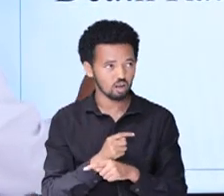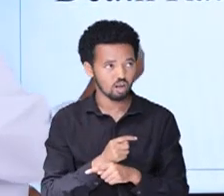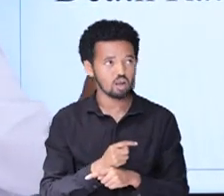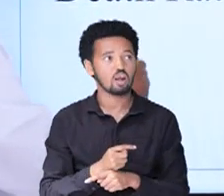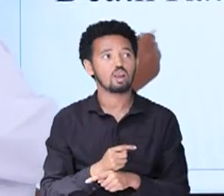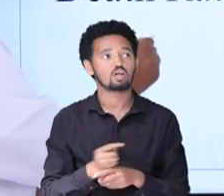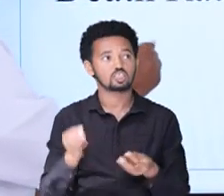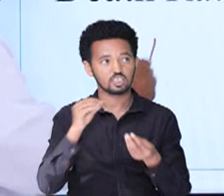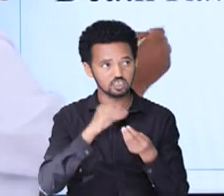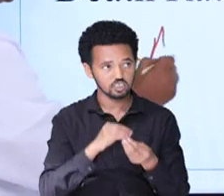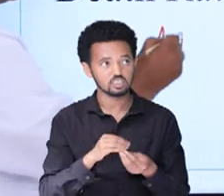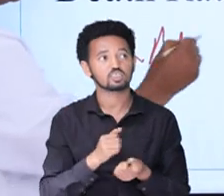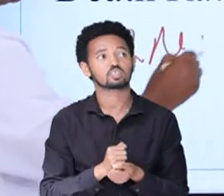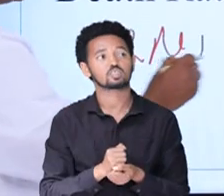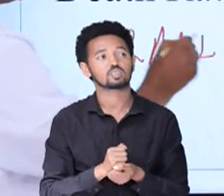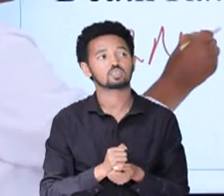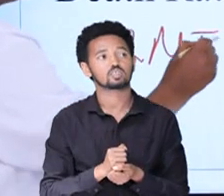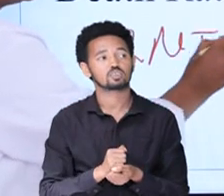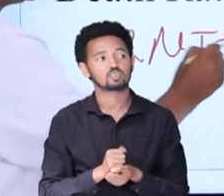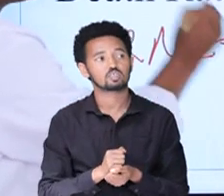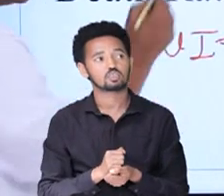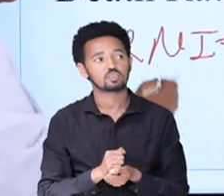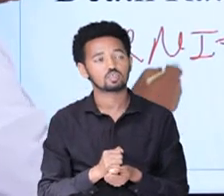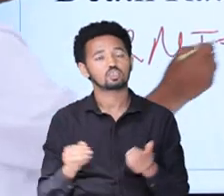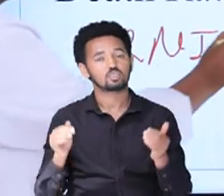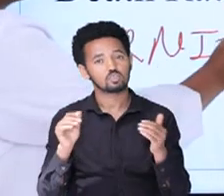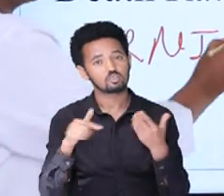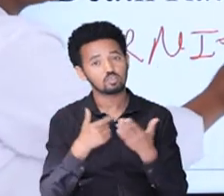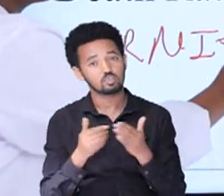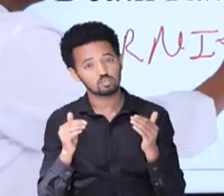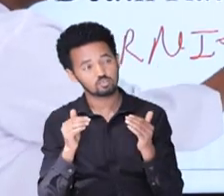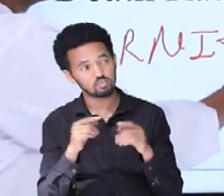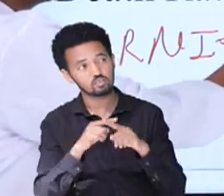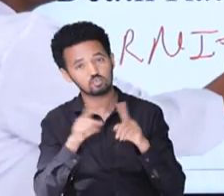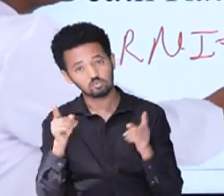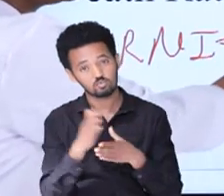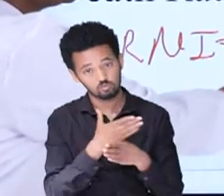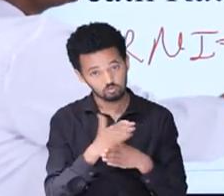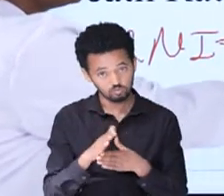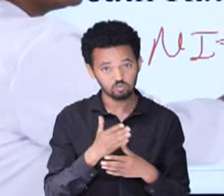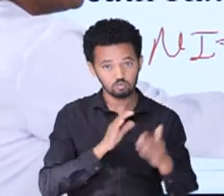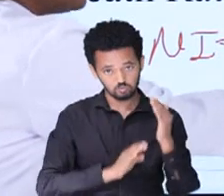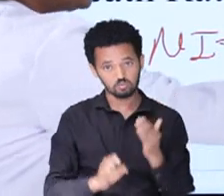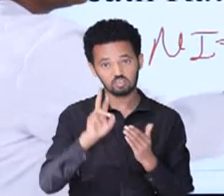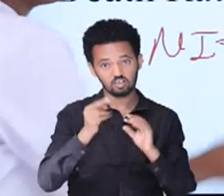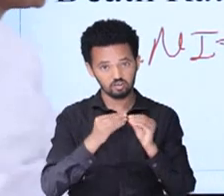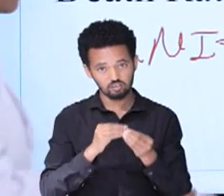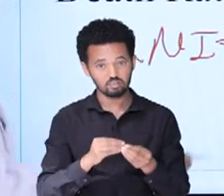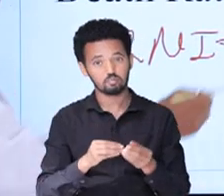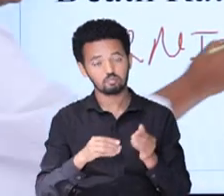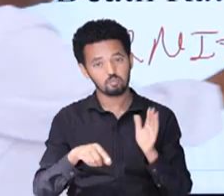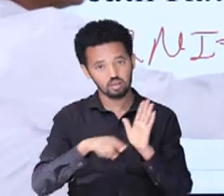is natural increase is equal to the difference between crude birth rate